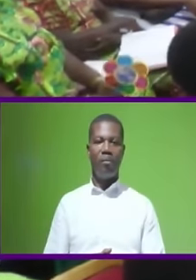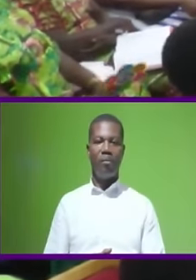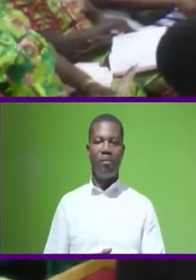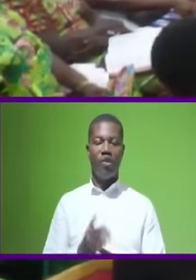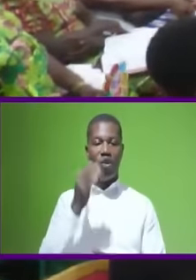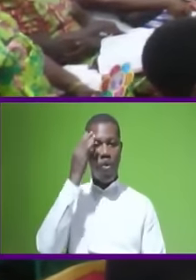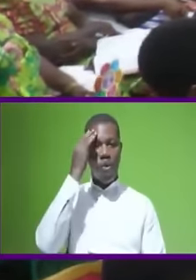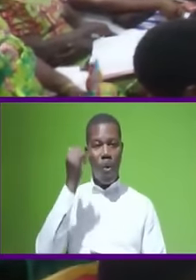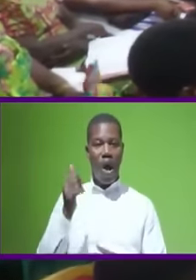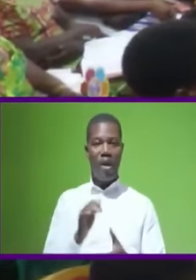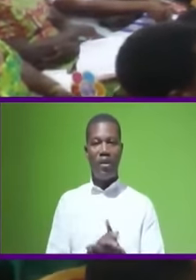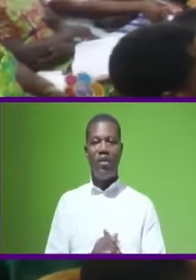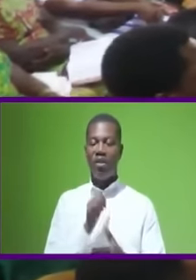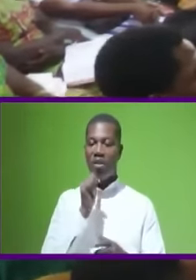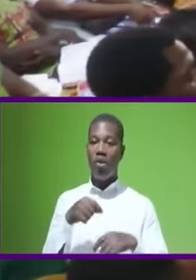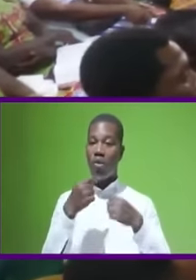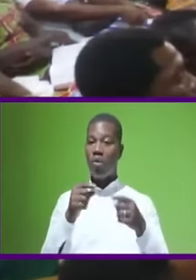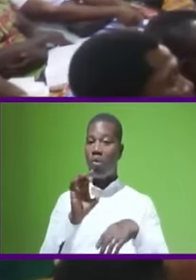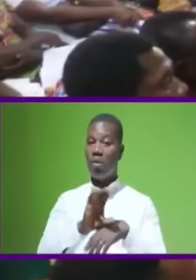corners.